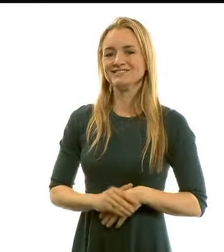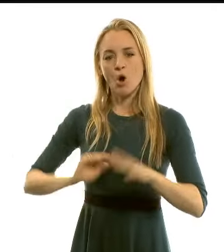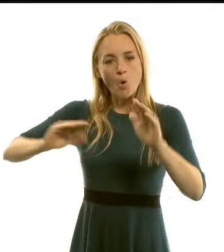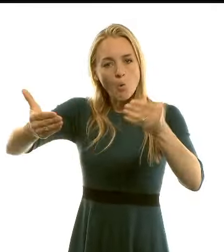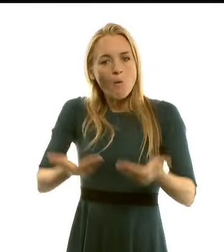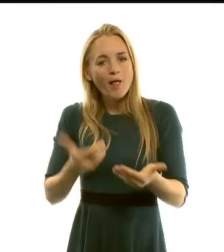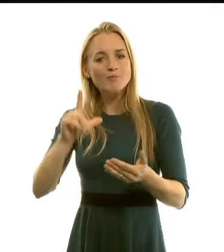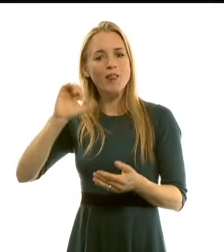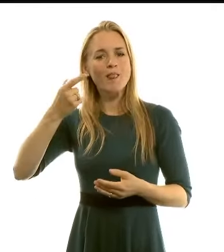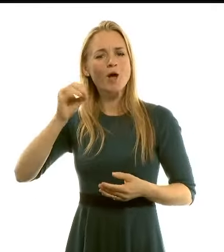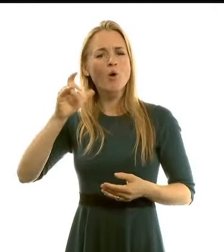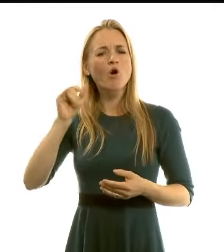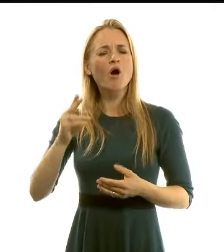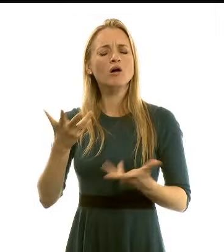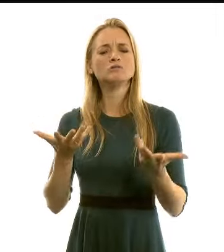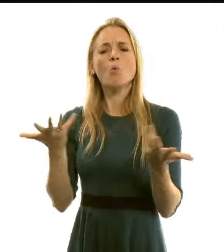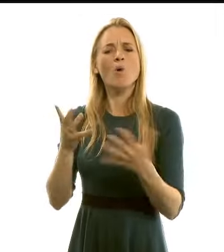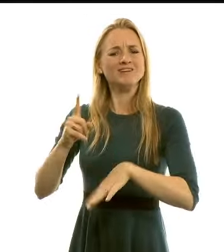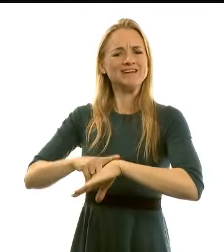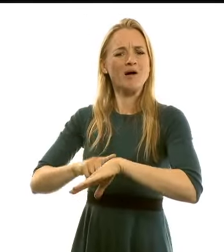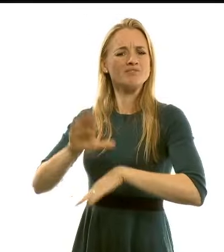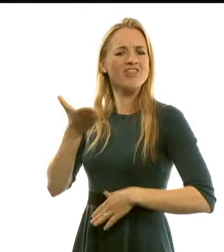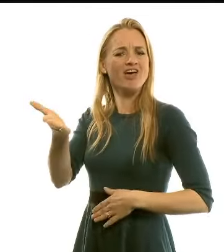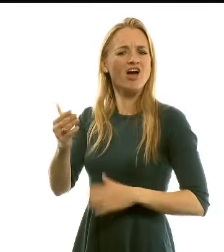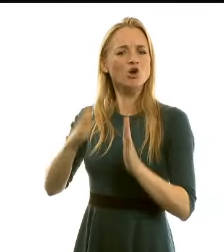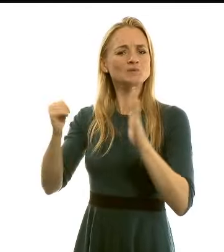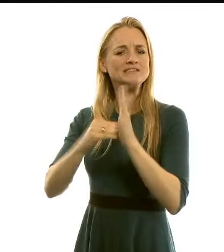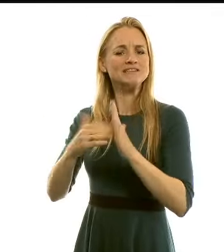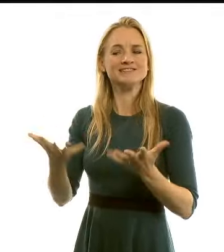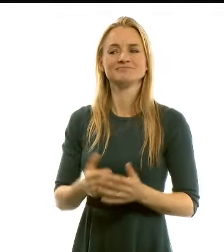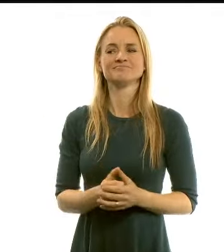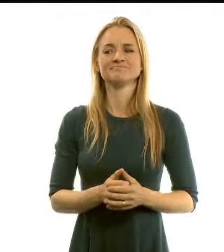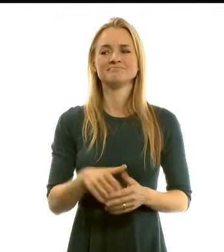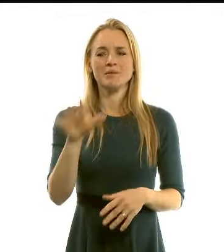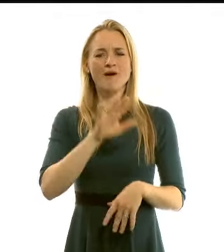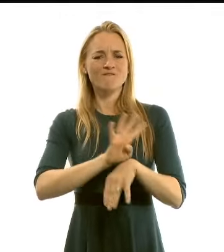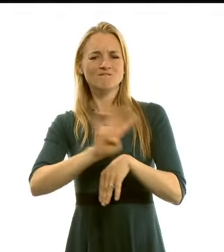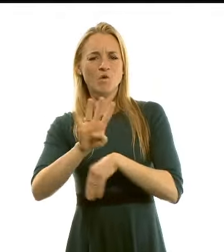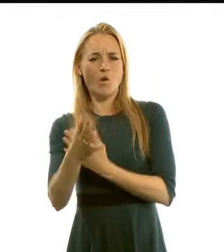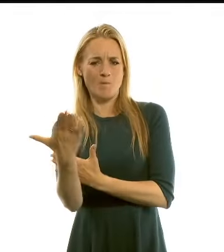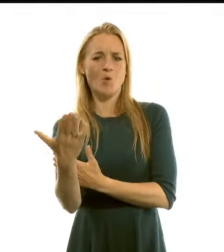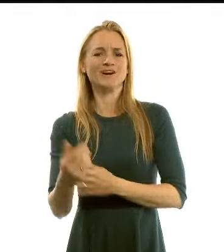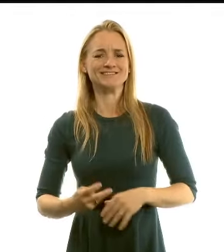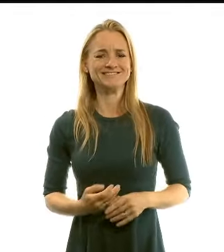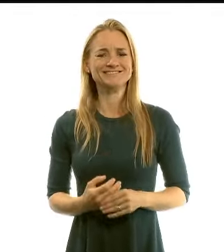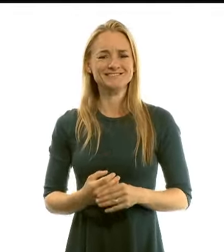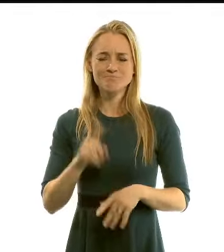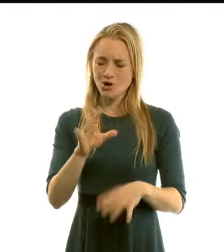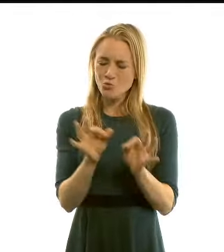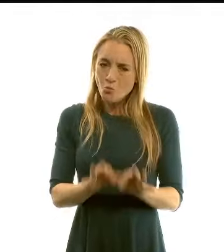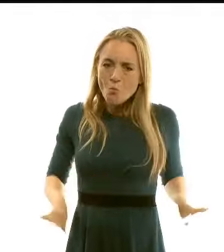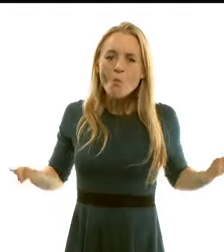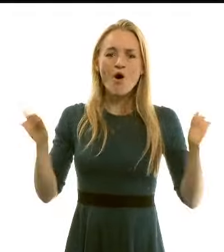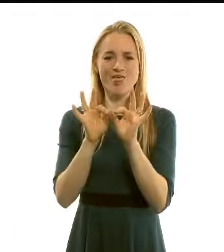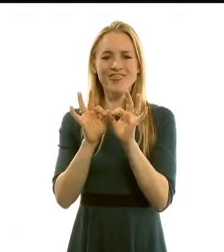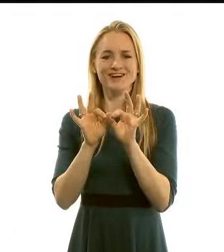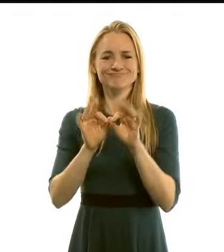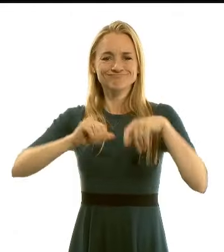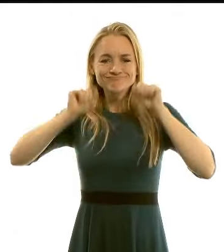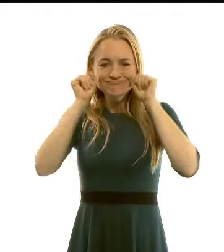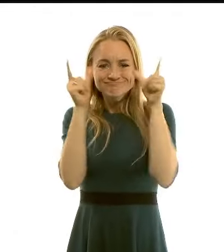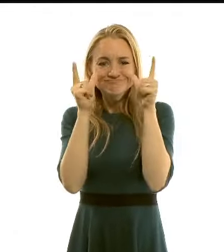LegoCon. What time is it where you are? Oh, about 4 a.m. here, but it's worth it. I've been able to watch the last